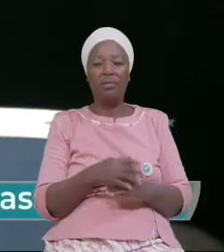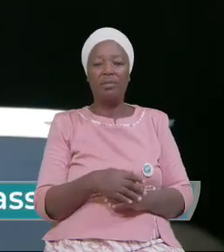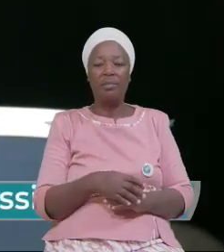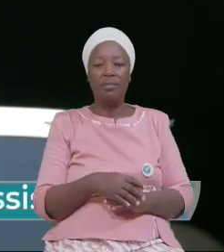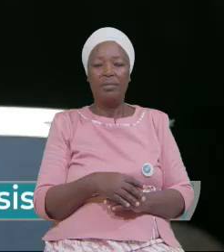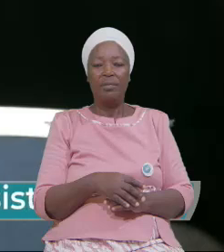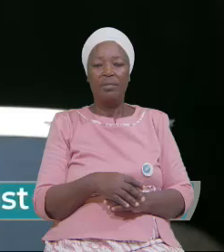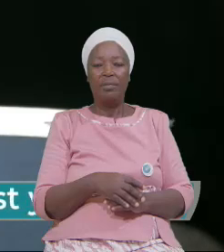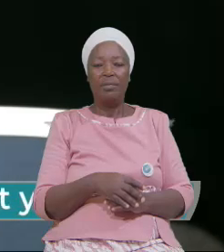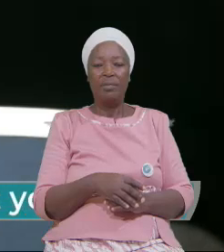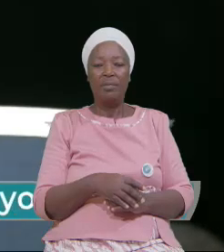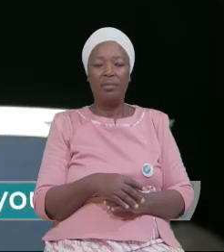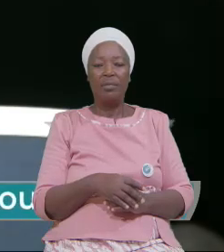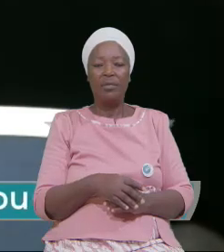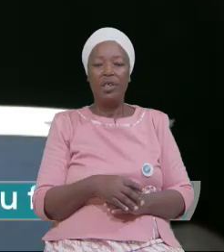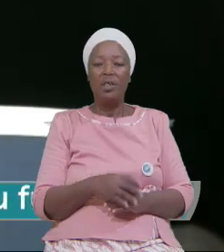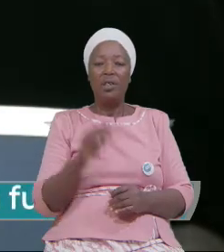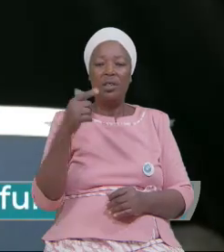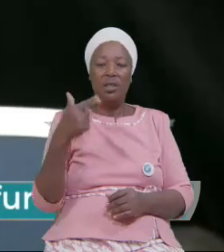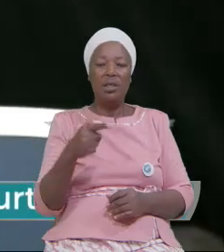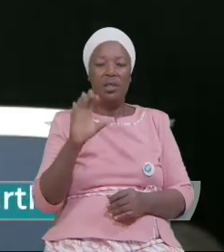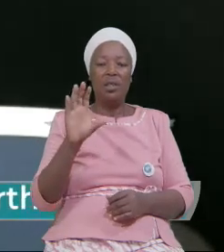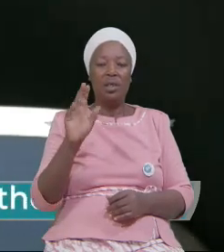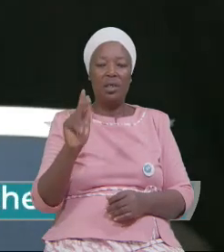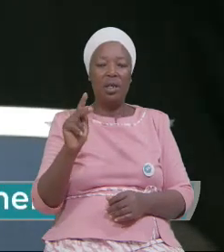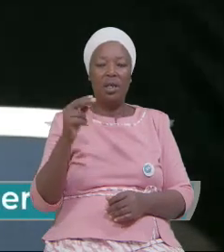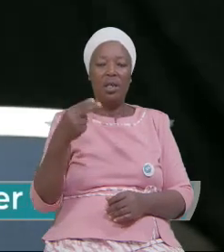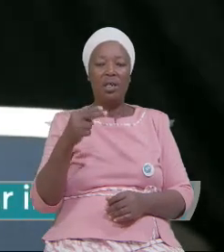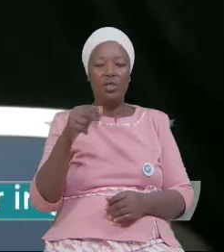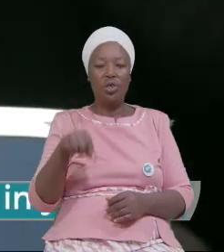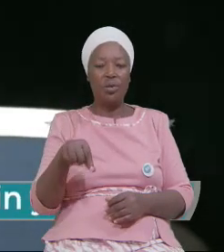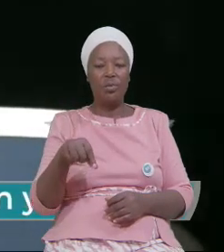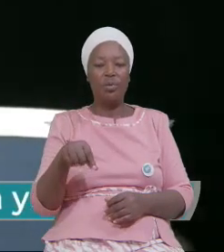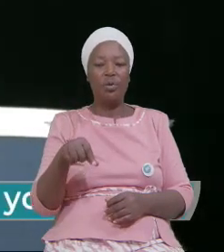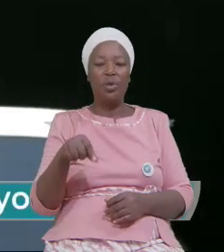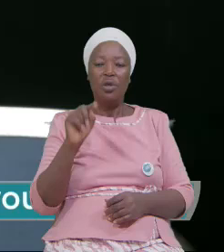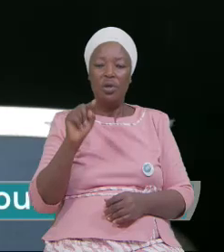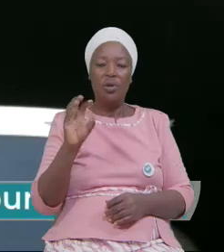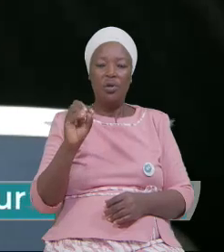can assist you further in your new walk